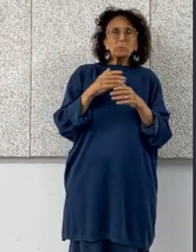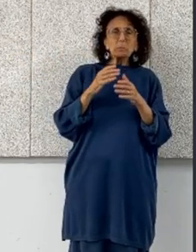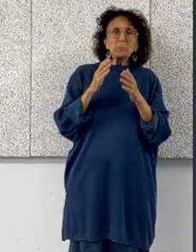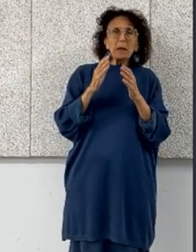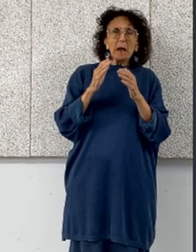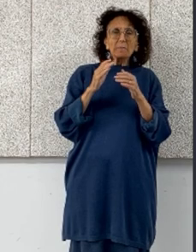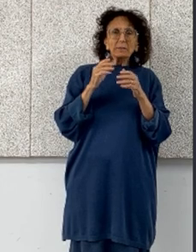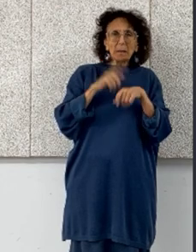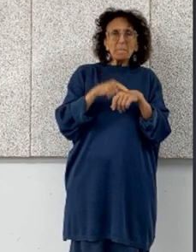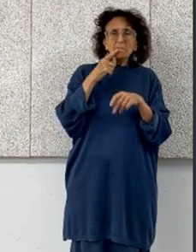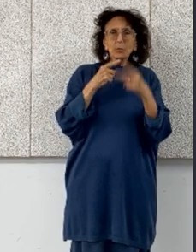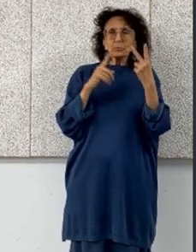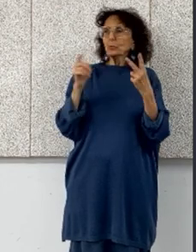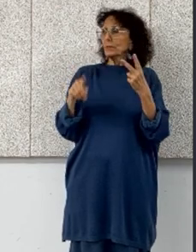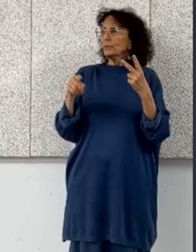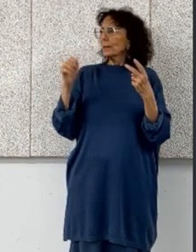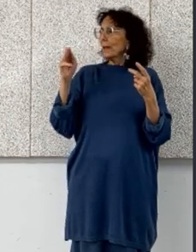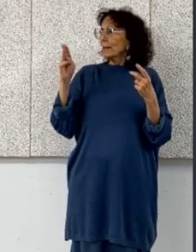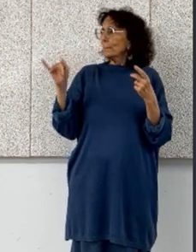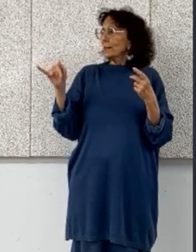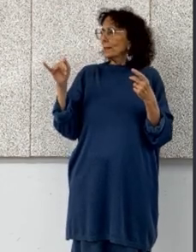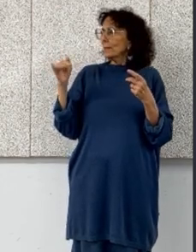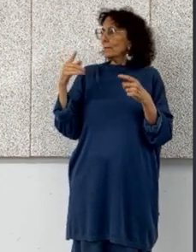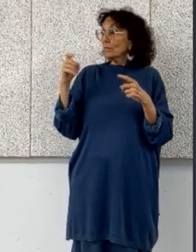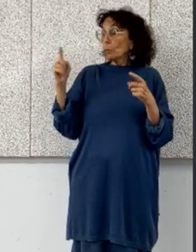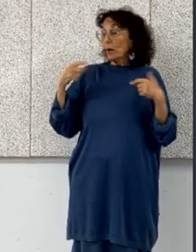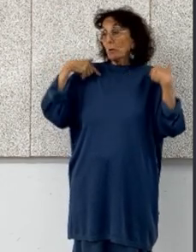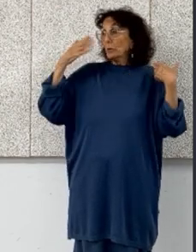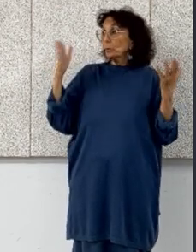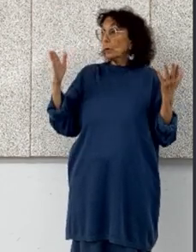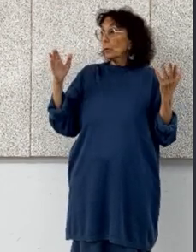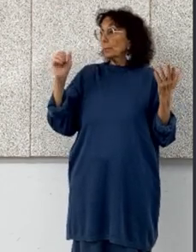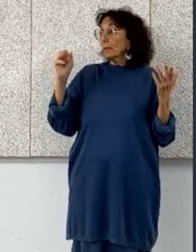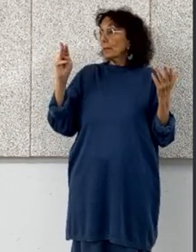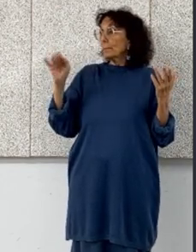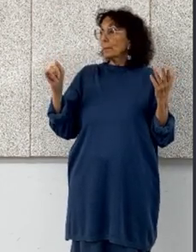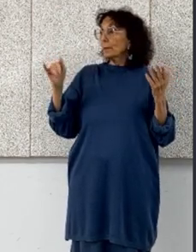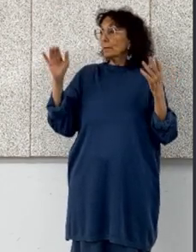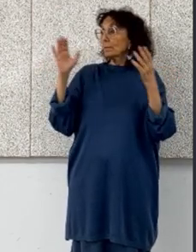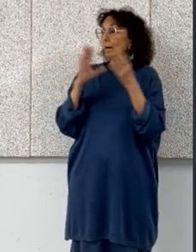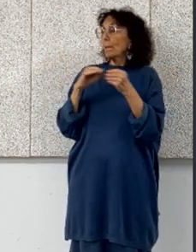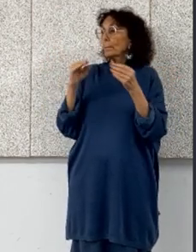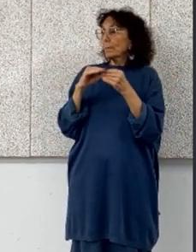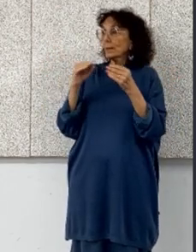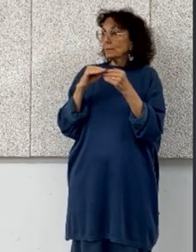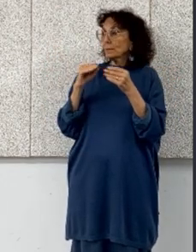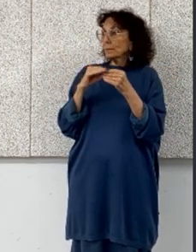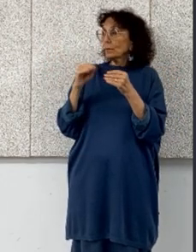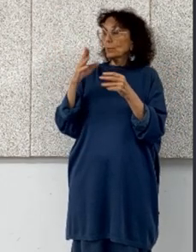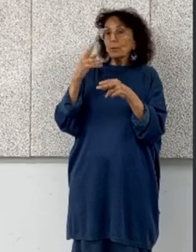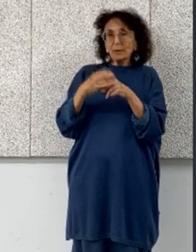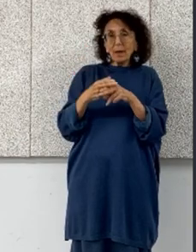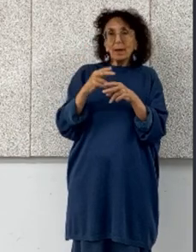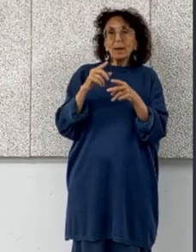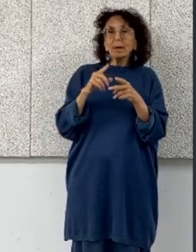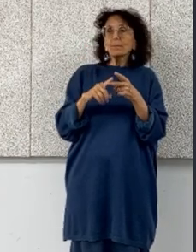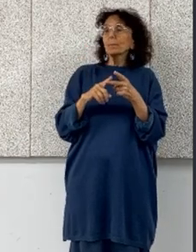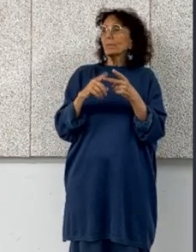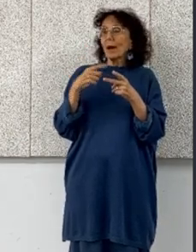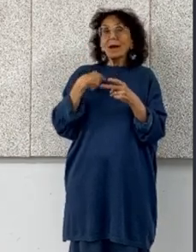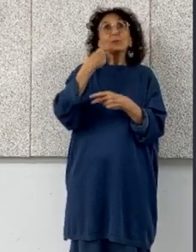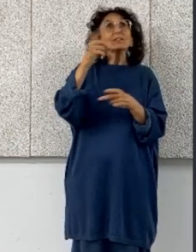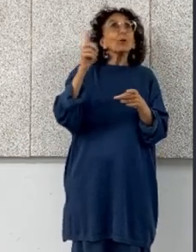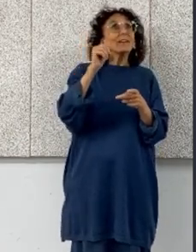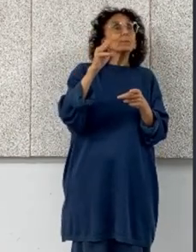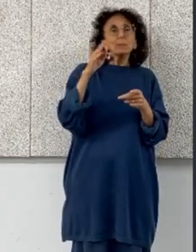I see Amy, I can't see where you're from, over here. If you could just quickly share your name, even though I've already said it.